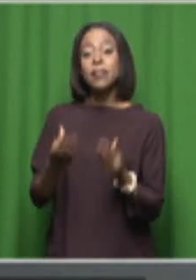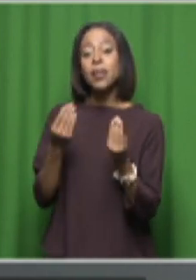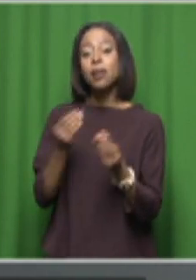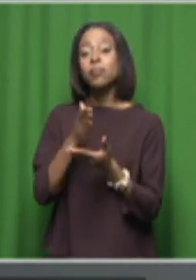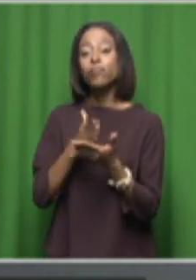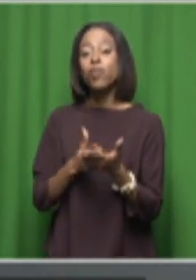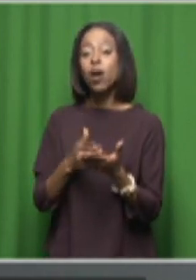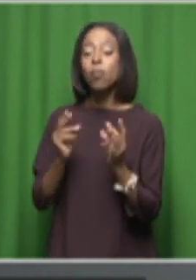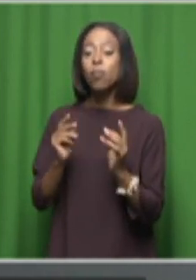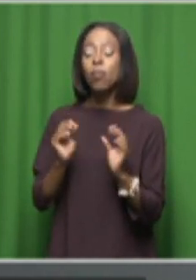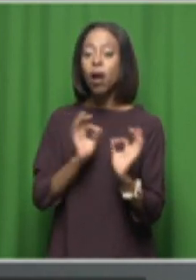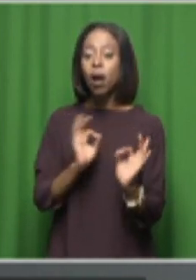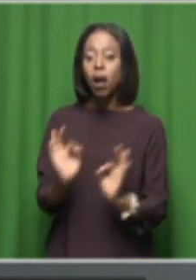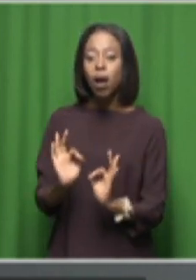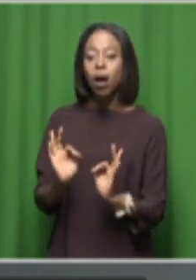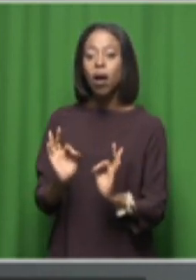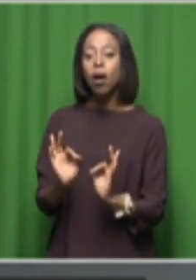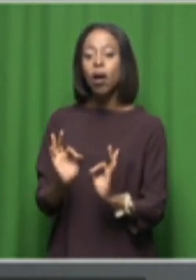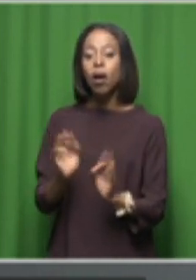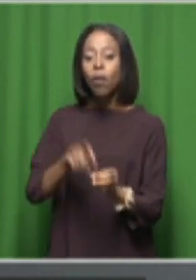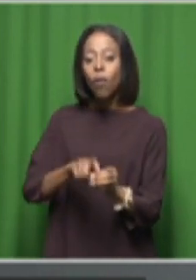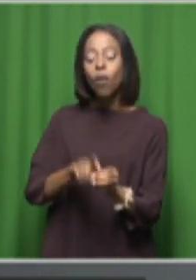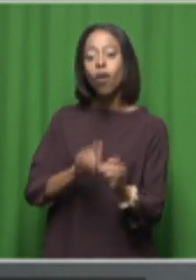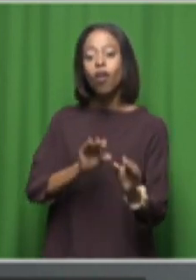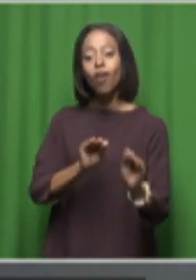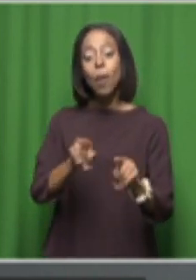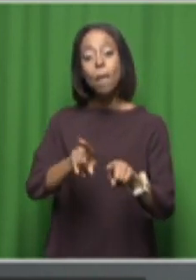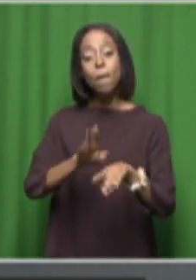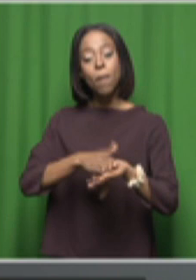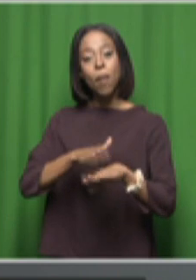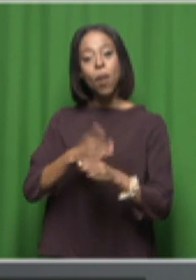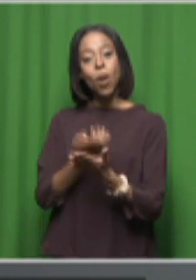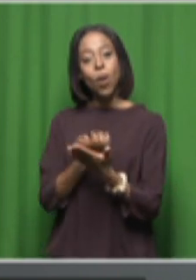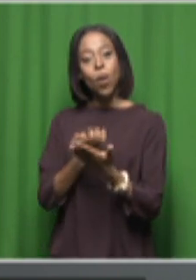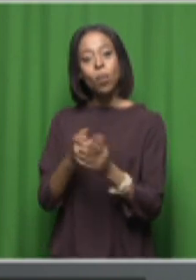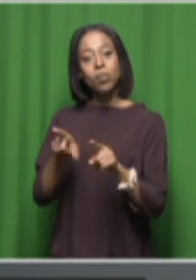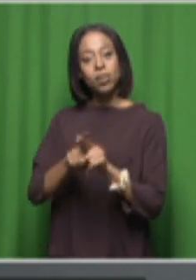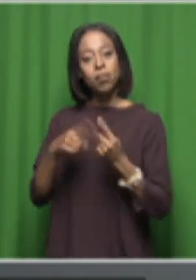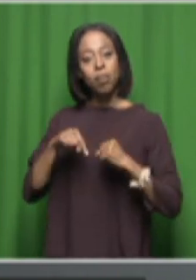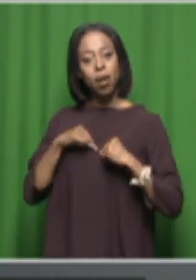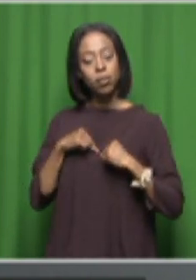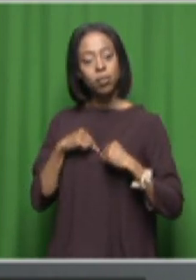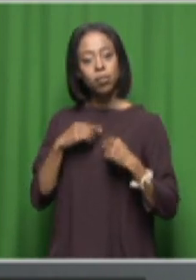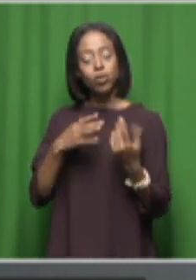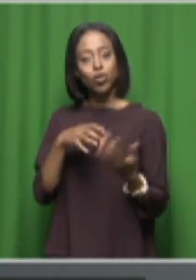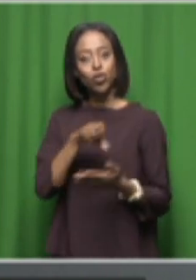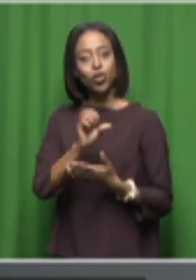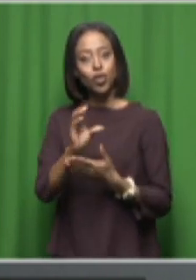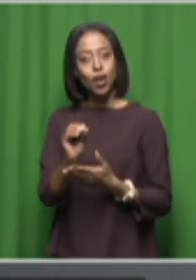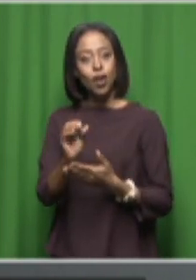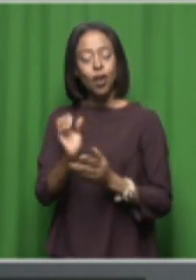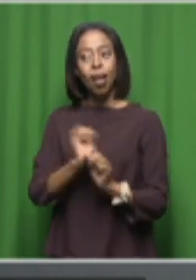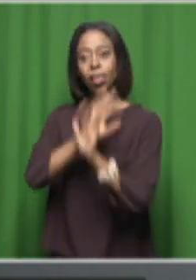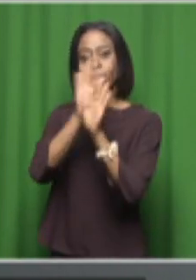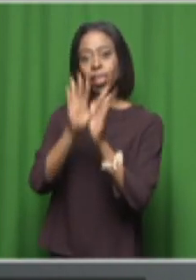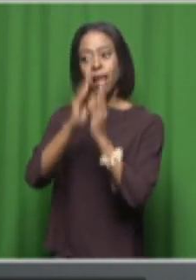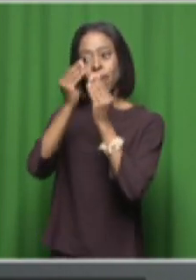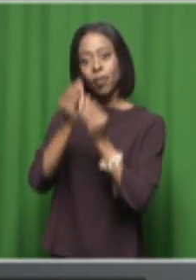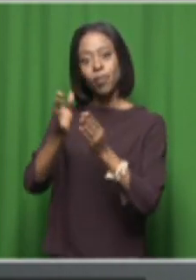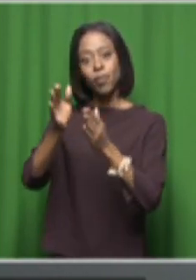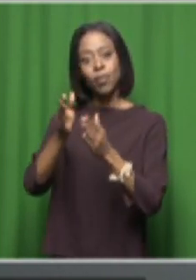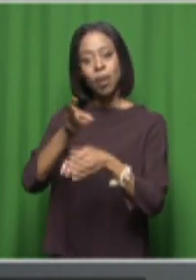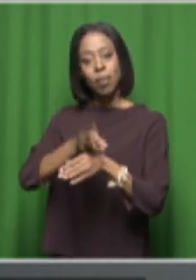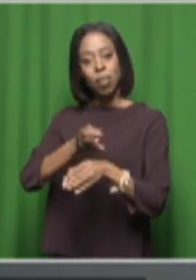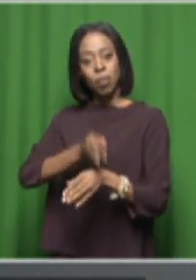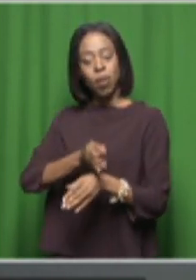of upward mobility, especially in an economy like ours. So it would make sense, perfect sense, to tell parents to pressure parents